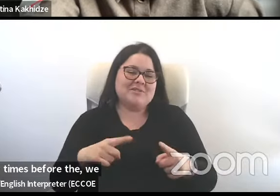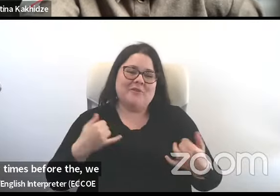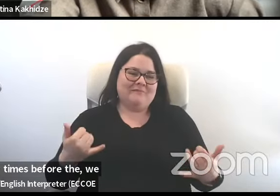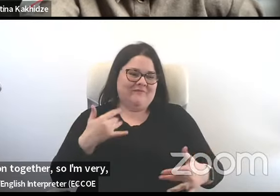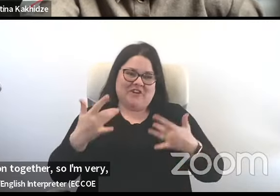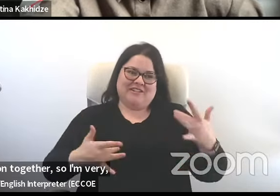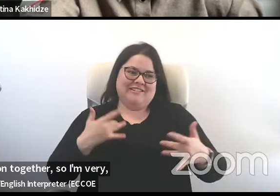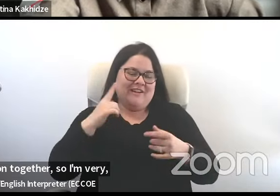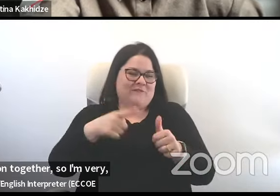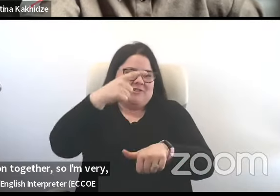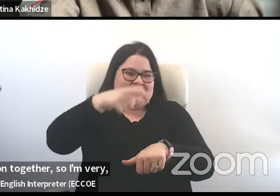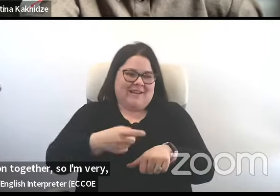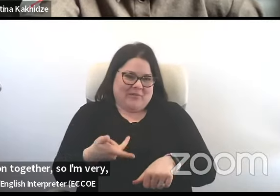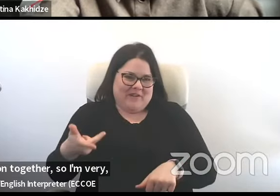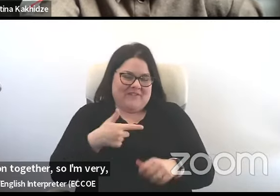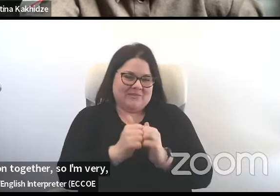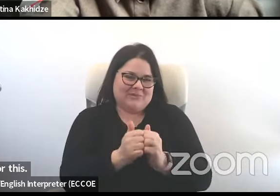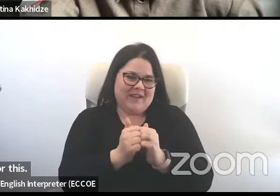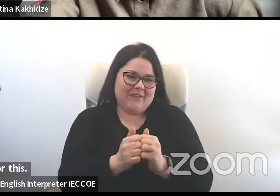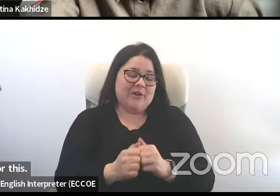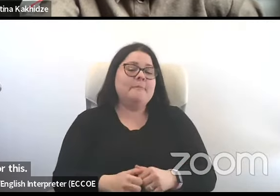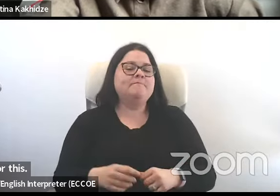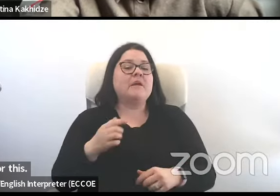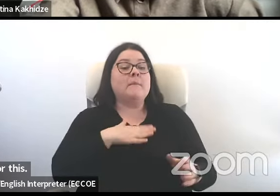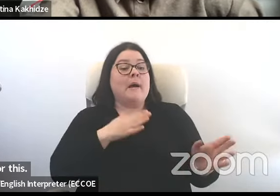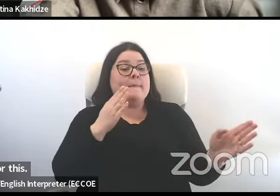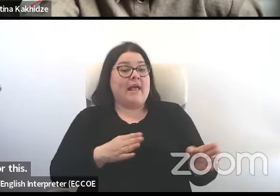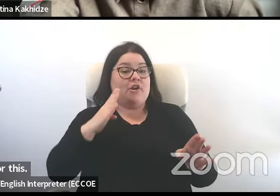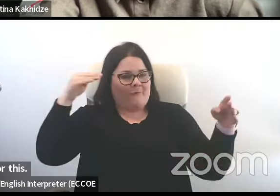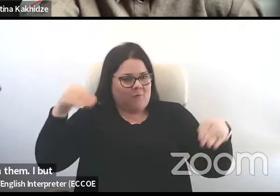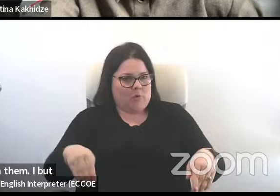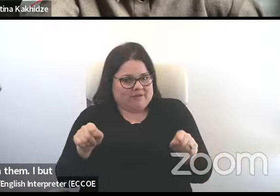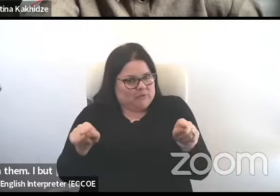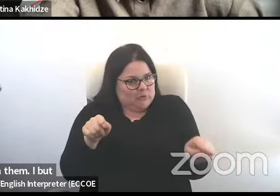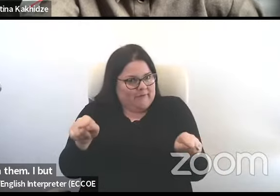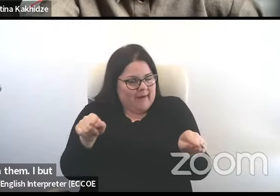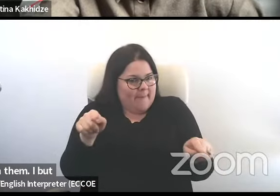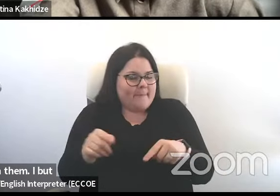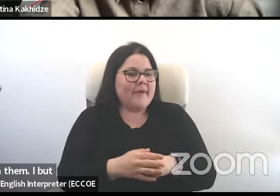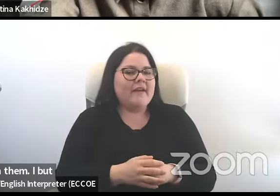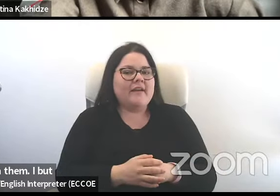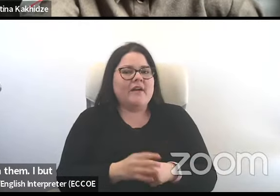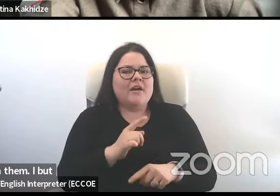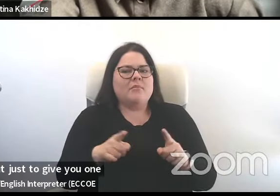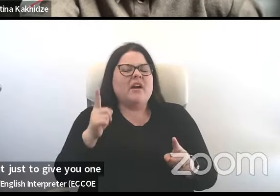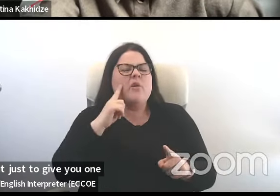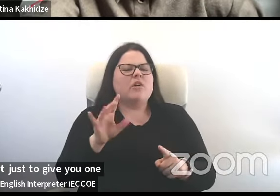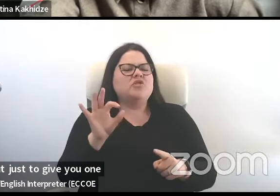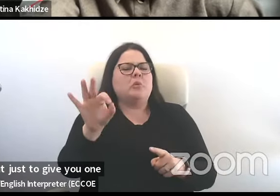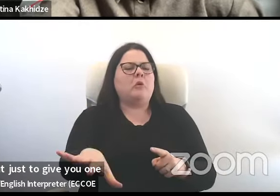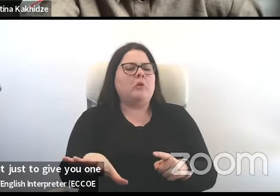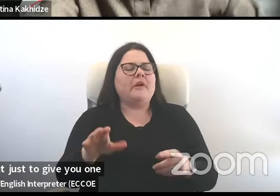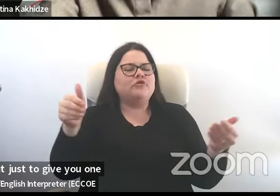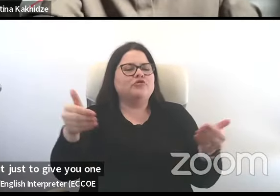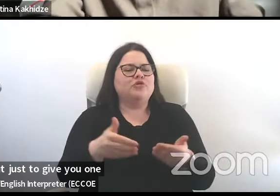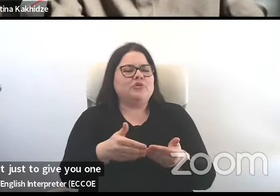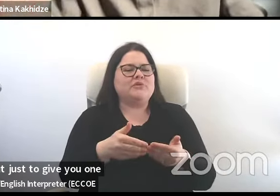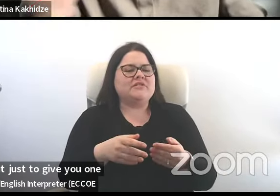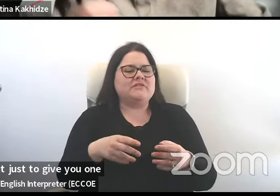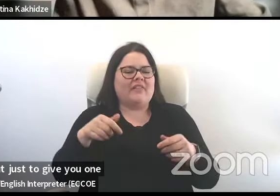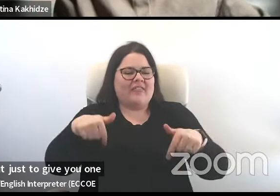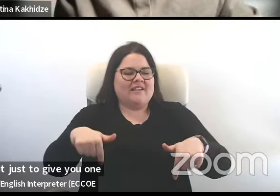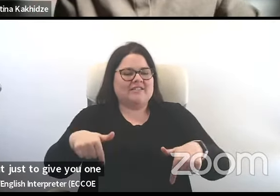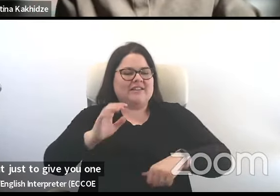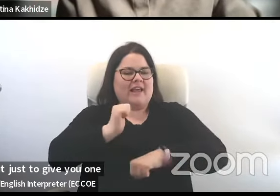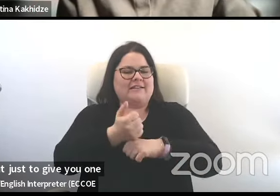this. And we will focus on them. But just to give you one word of introduction to the exhibition, tiny little